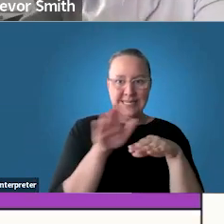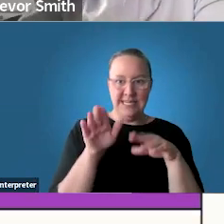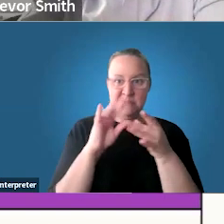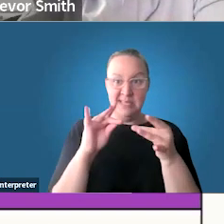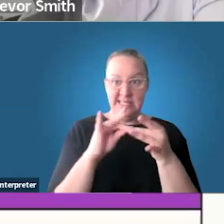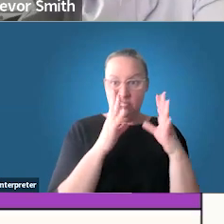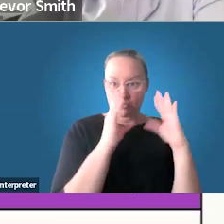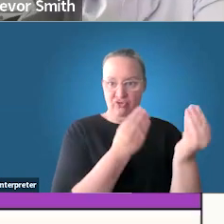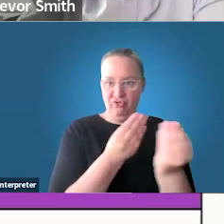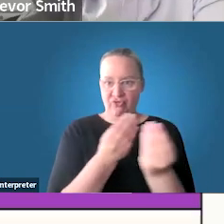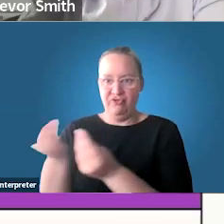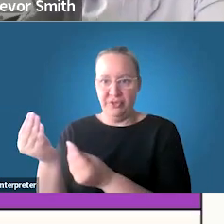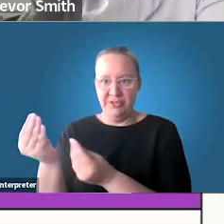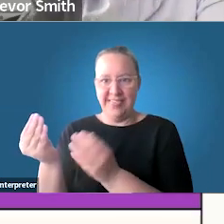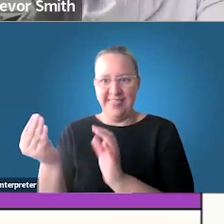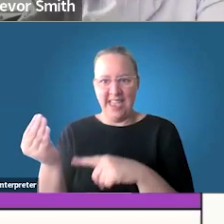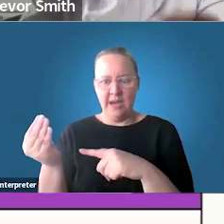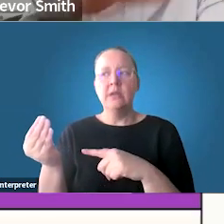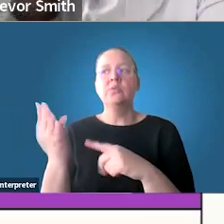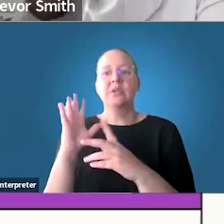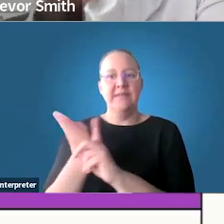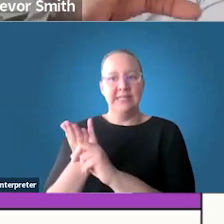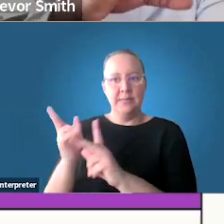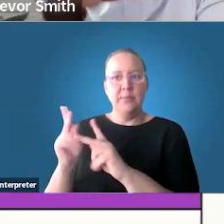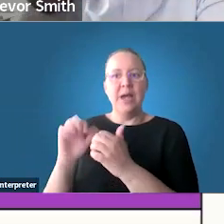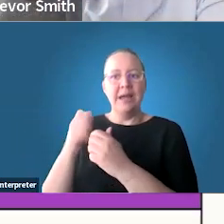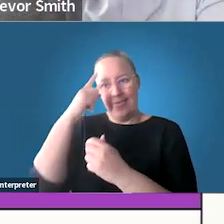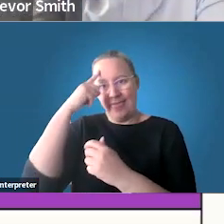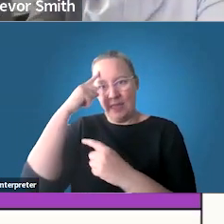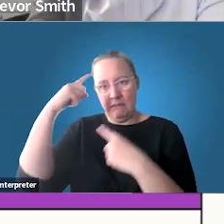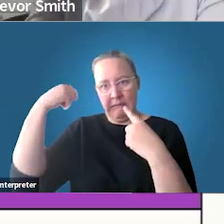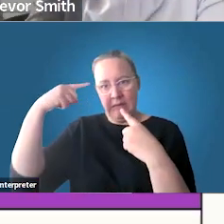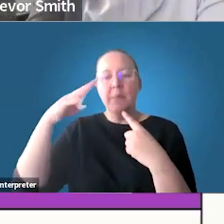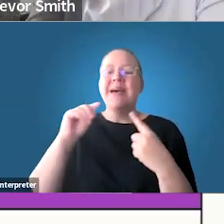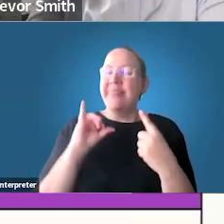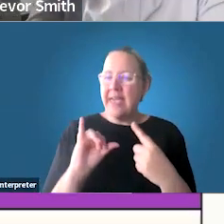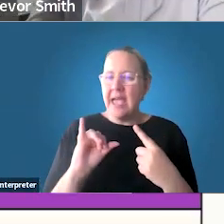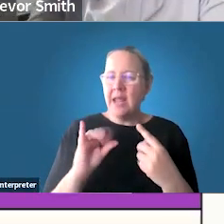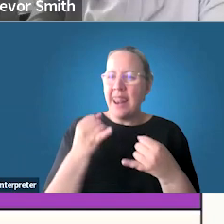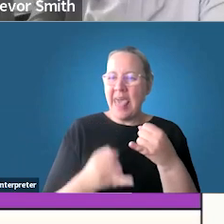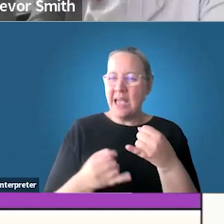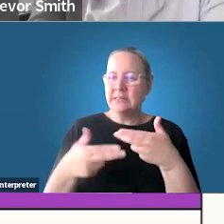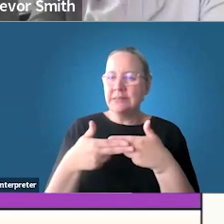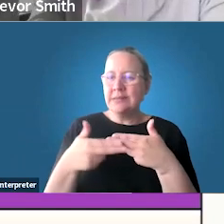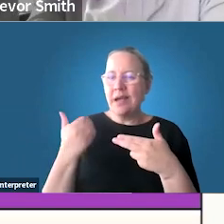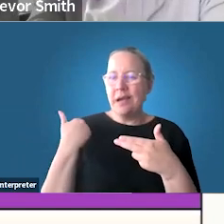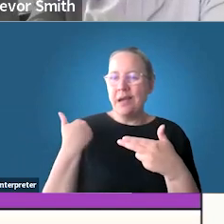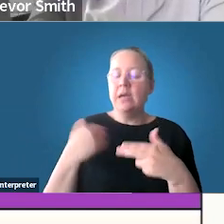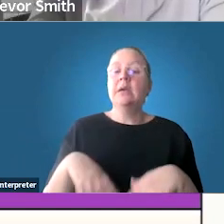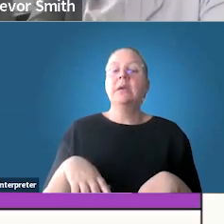and trying to change how people think about it. But given that last slide and what we're trying to talk about today, we just wanted